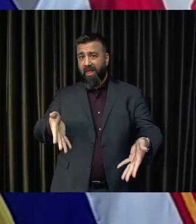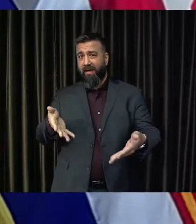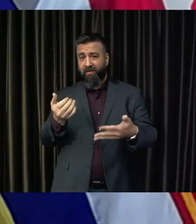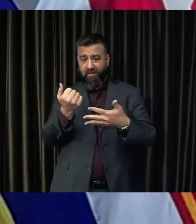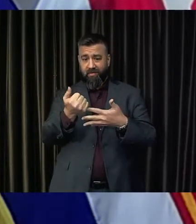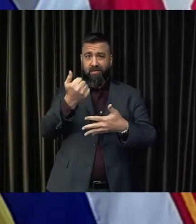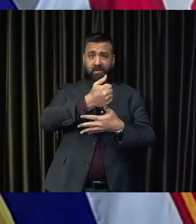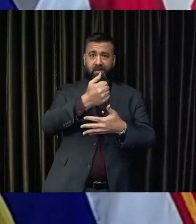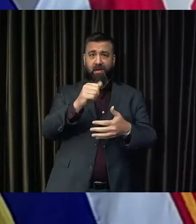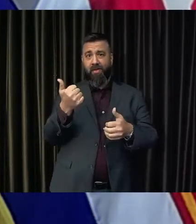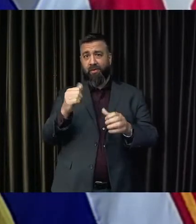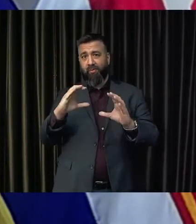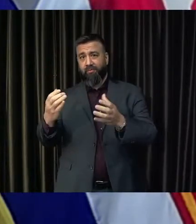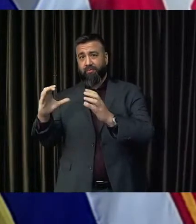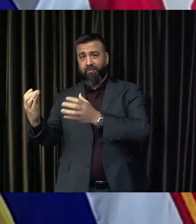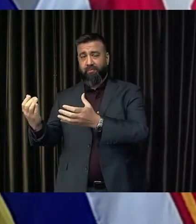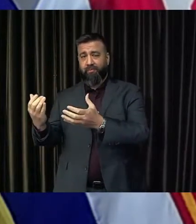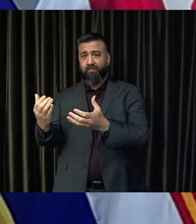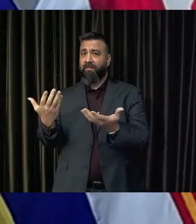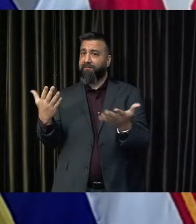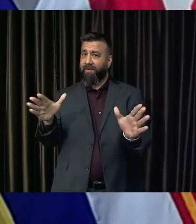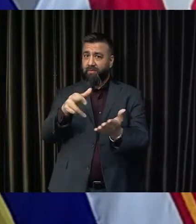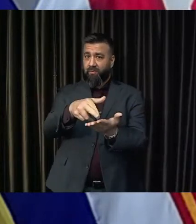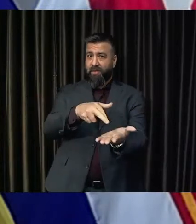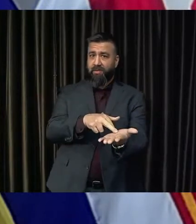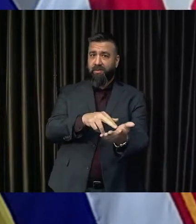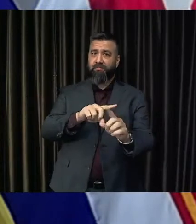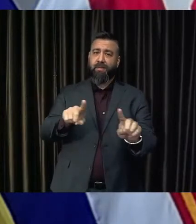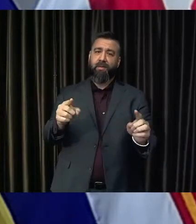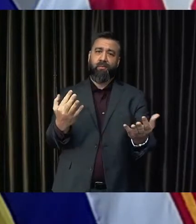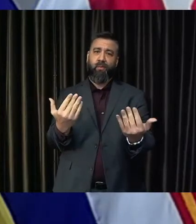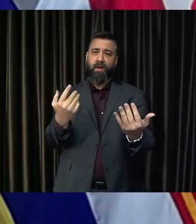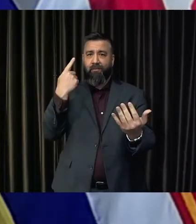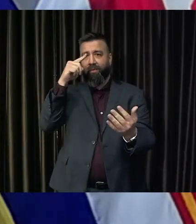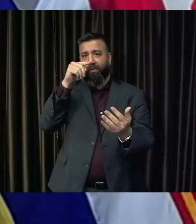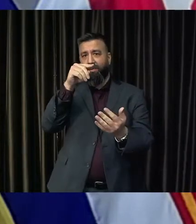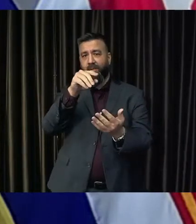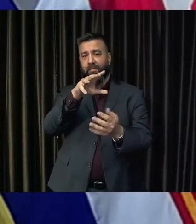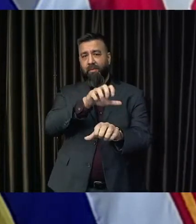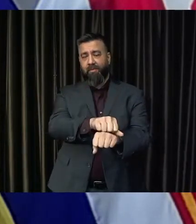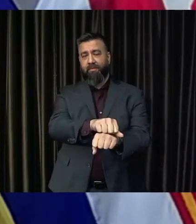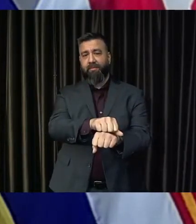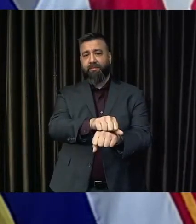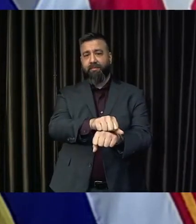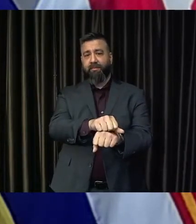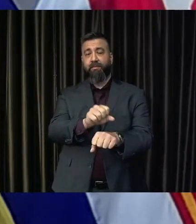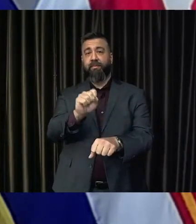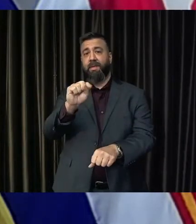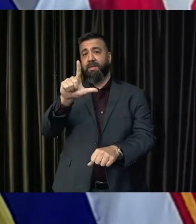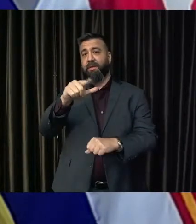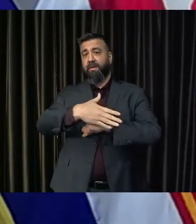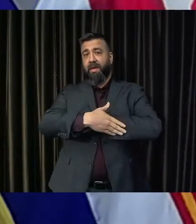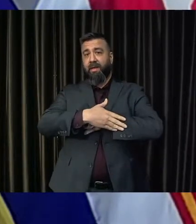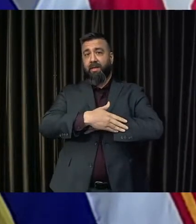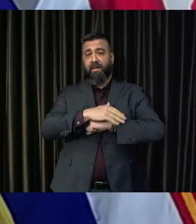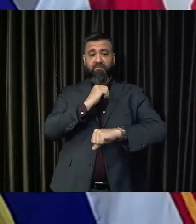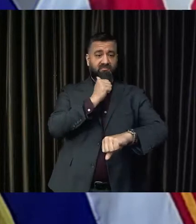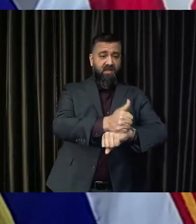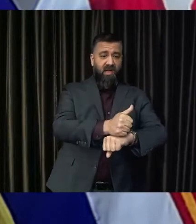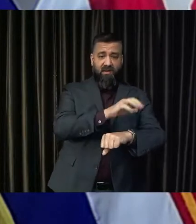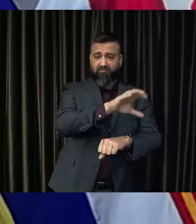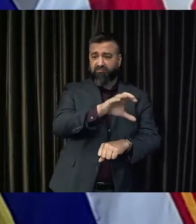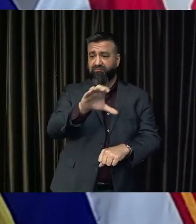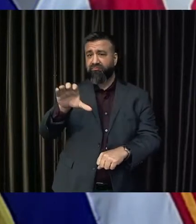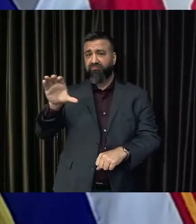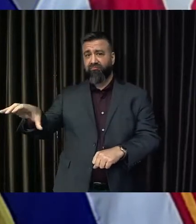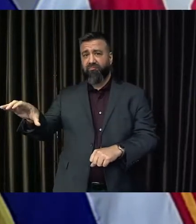on pre-registration lists awaiting an appointment. St. Louis County has been building an infrastructure for a high-capacity delivery,